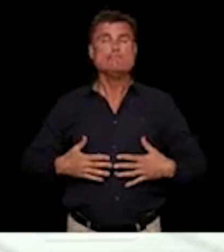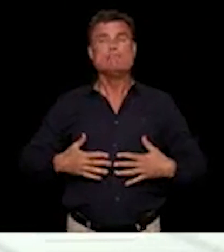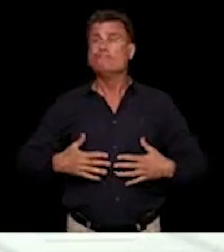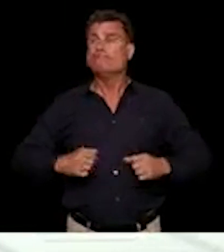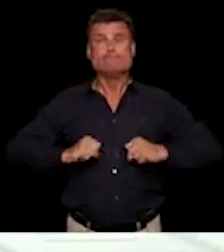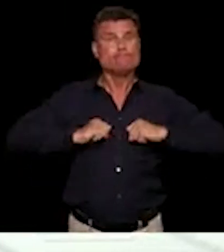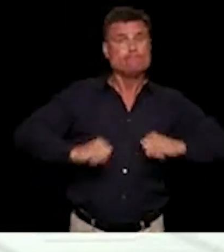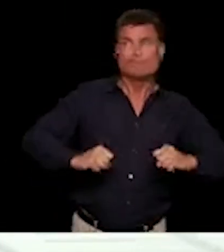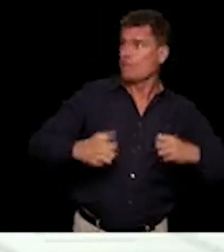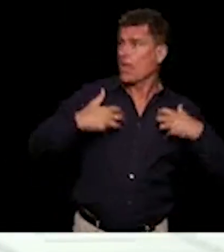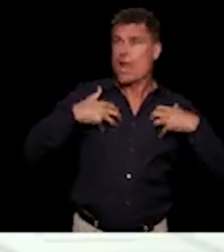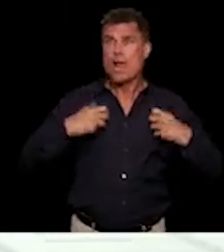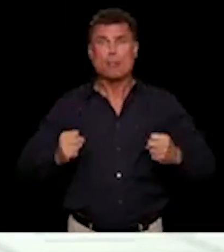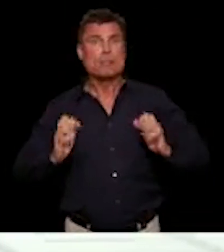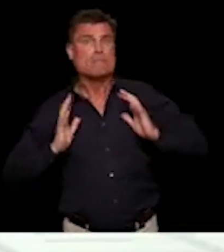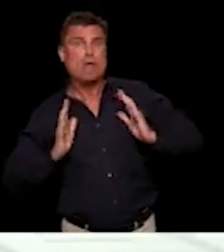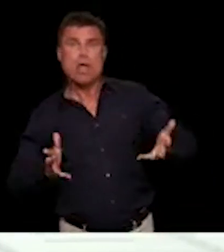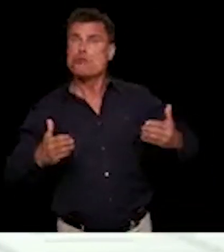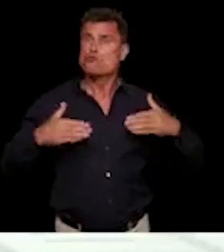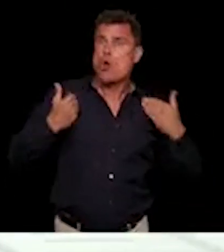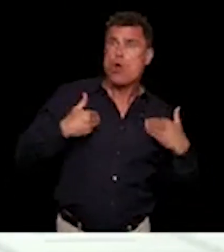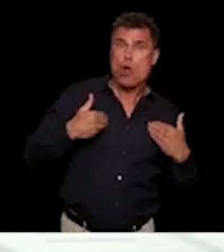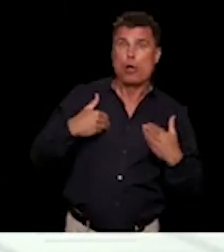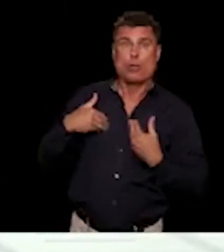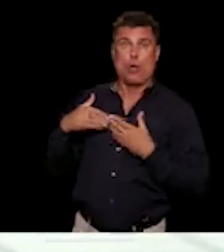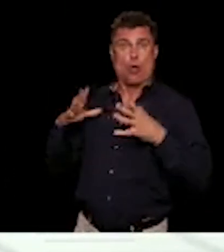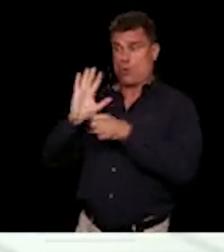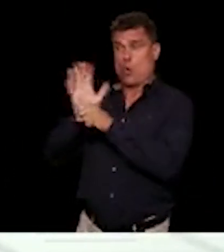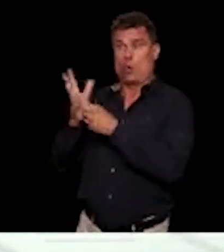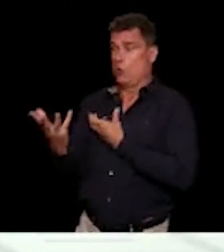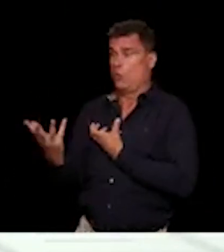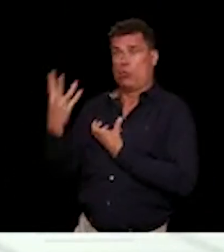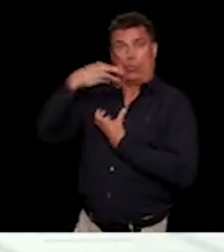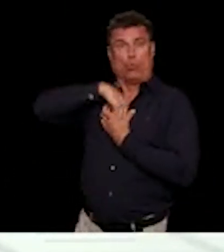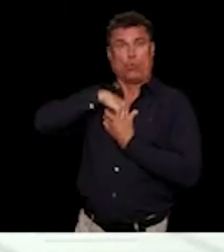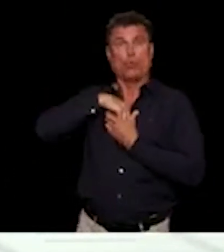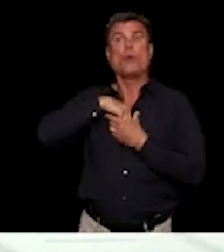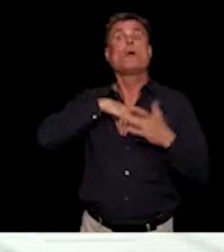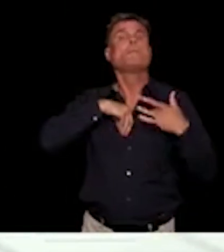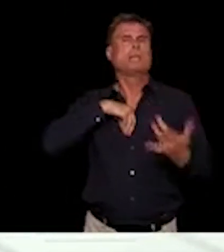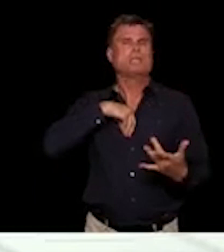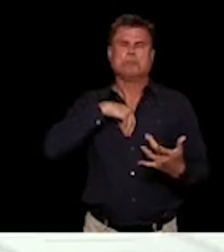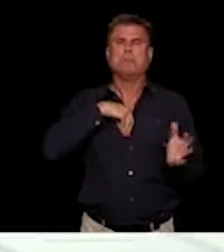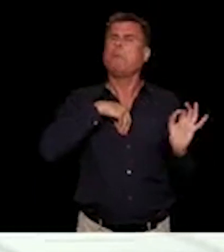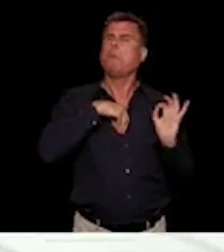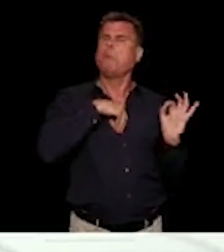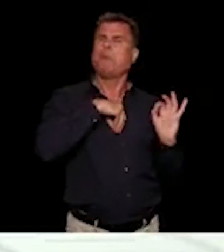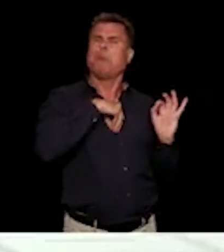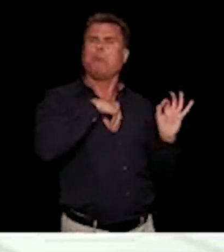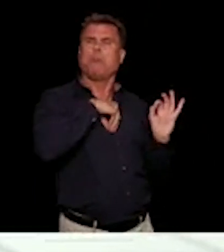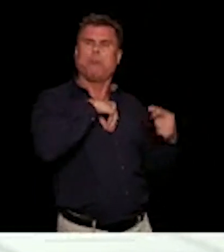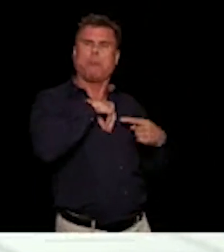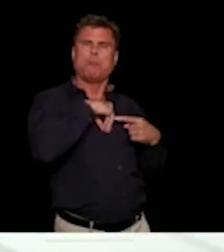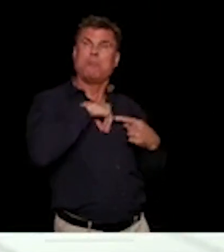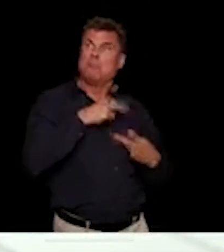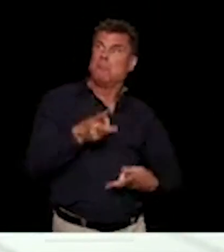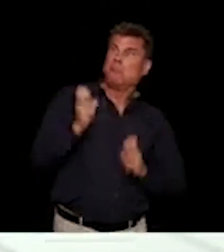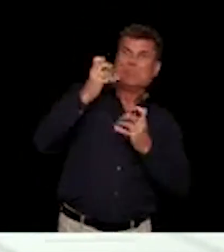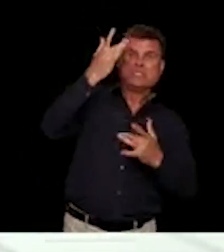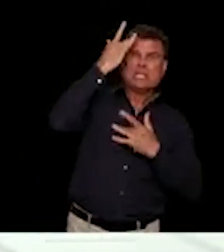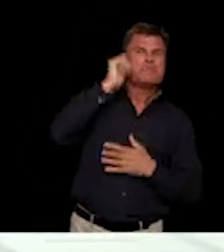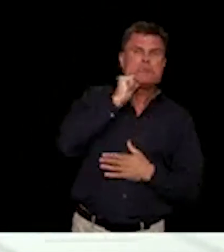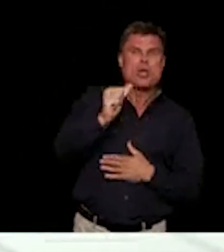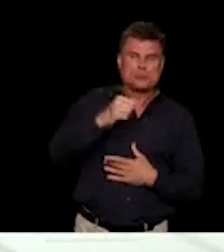can be and often is, a relatively mild infection. And in fact, the disease can spread with very